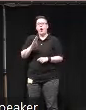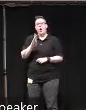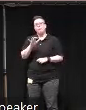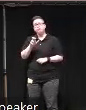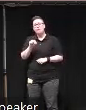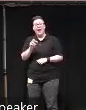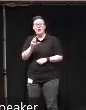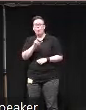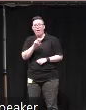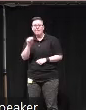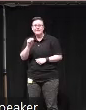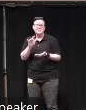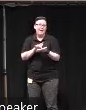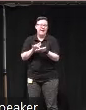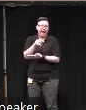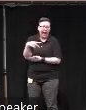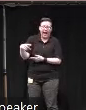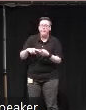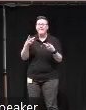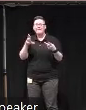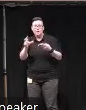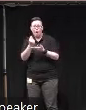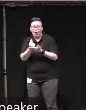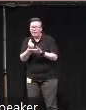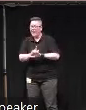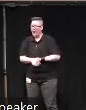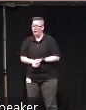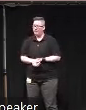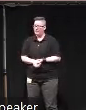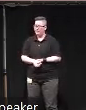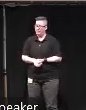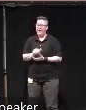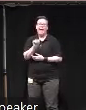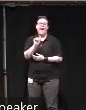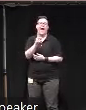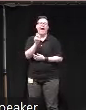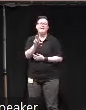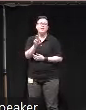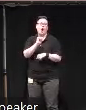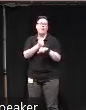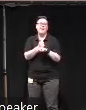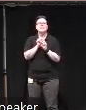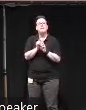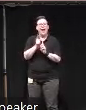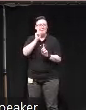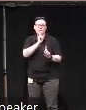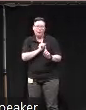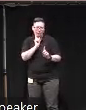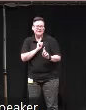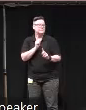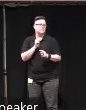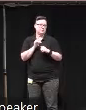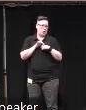wellness apps, virtual reality therapy, avatar-based companion for loneliness that we are doing